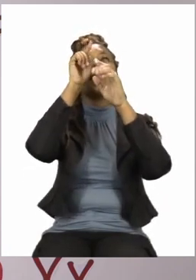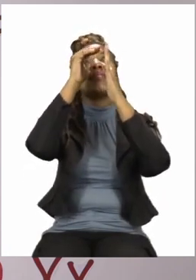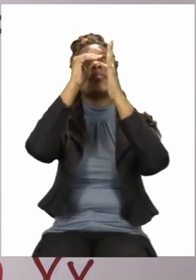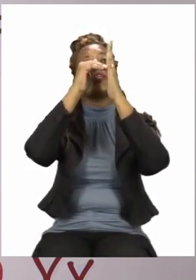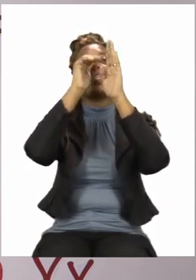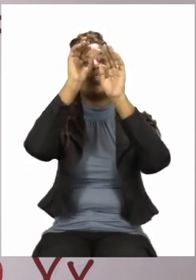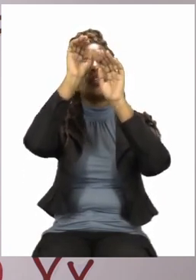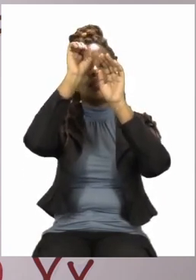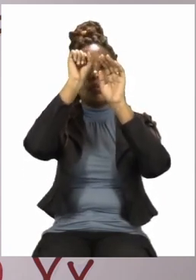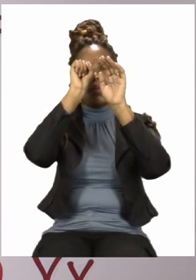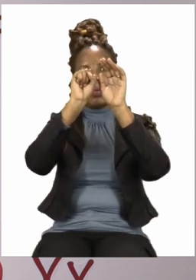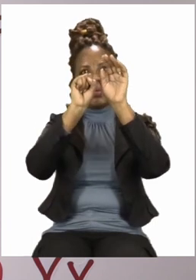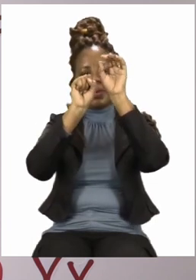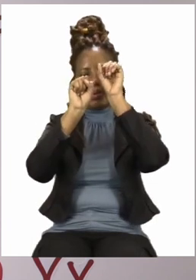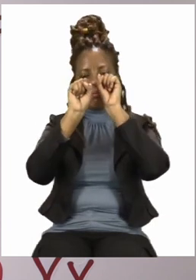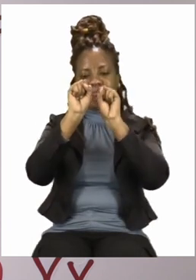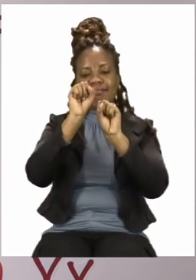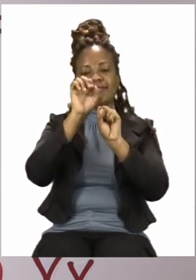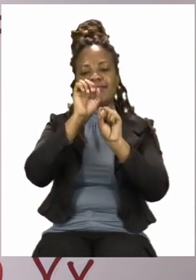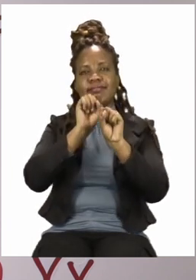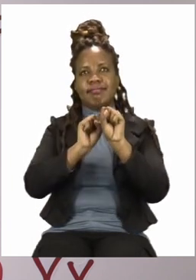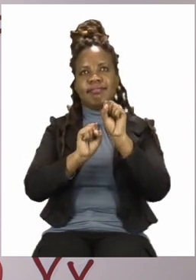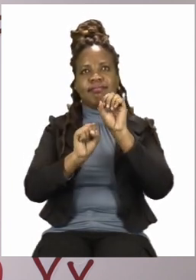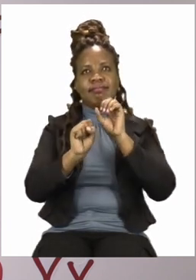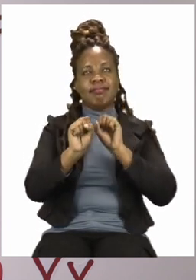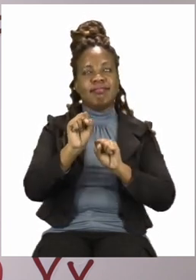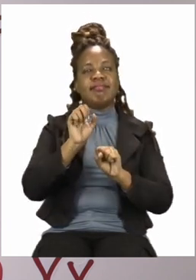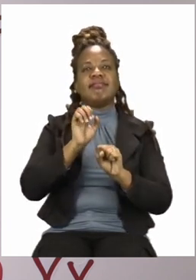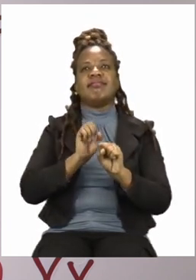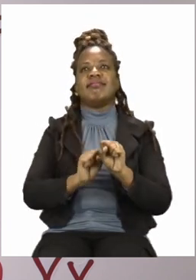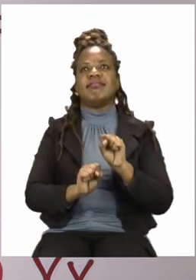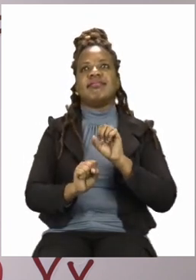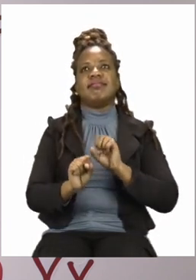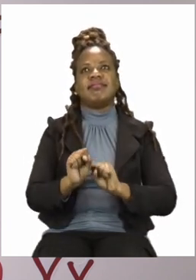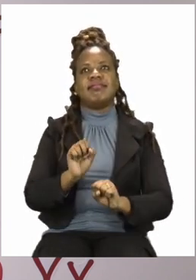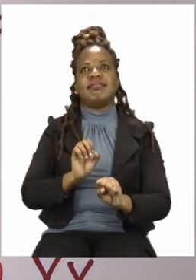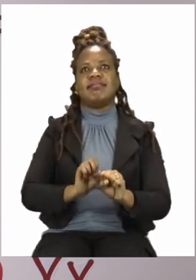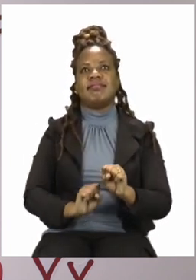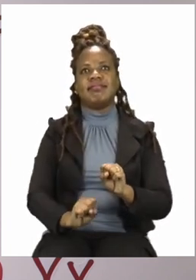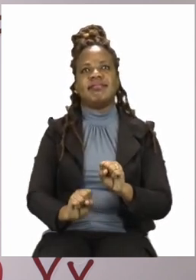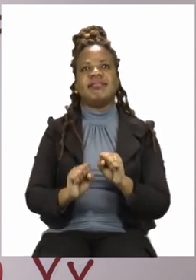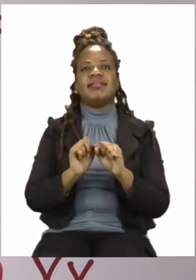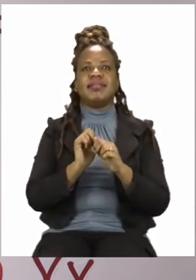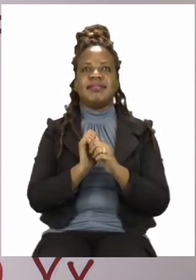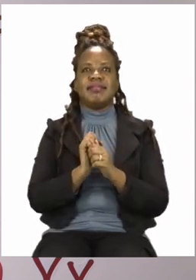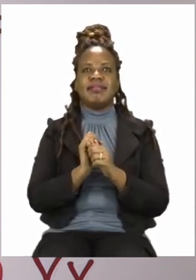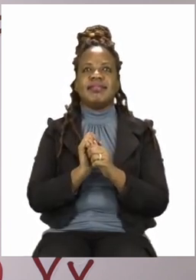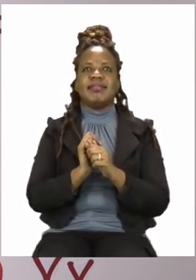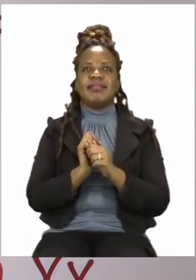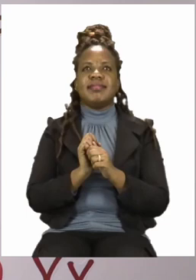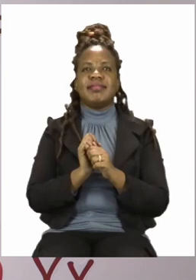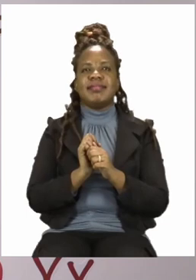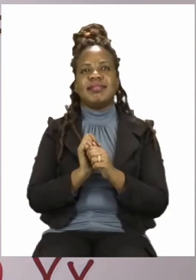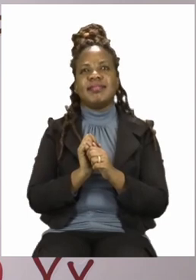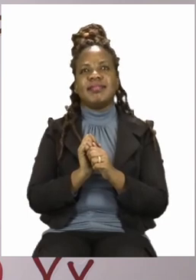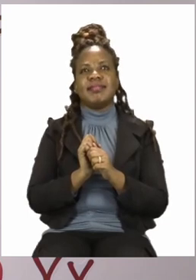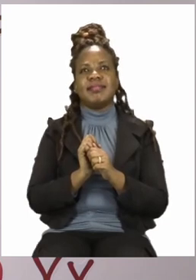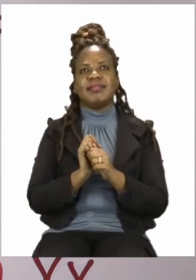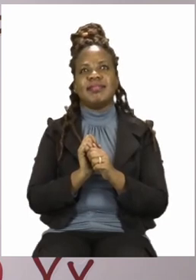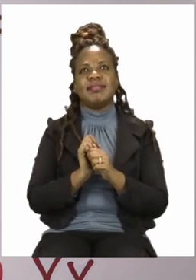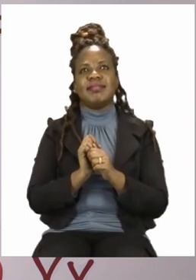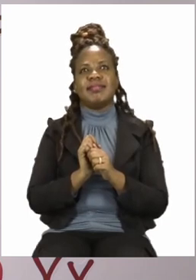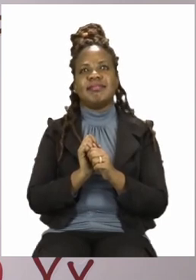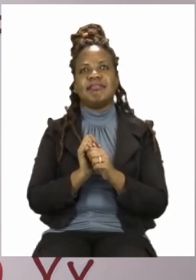Climbing up, and now we're going down our ladder. Going down, going down, going